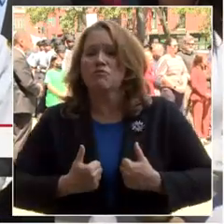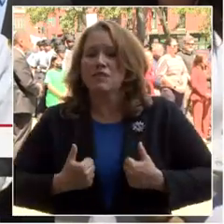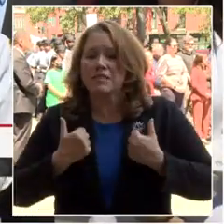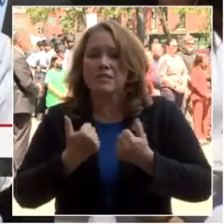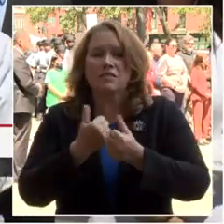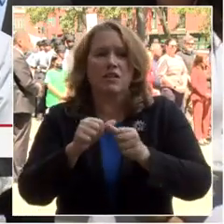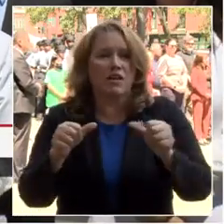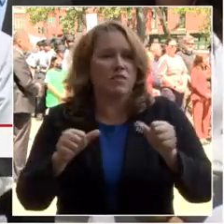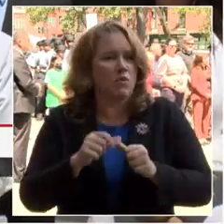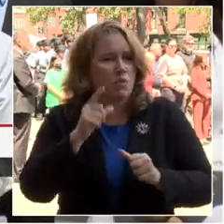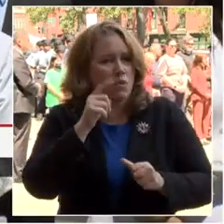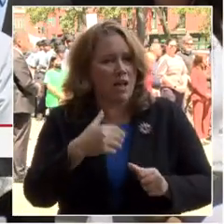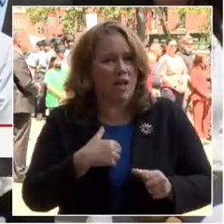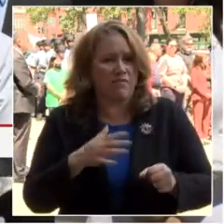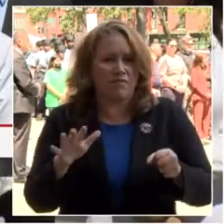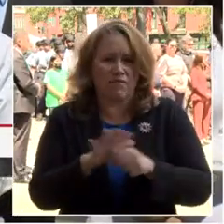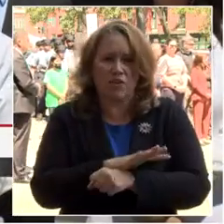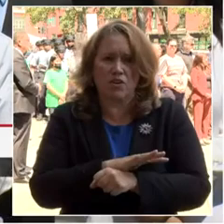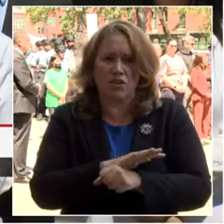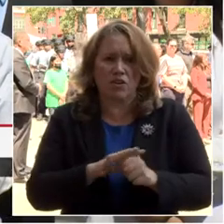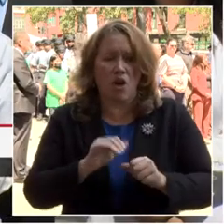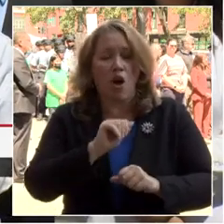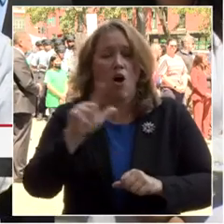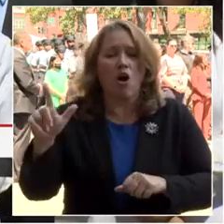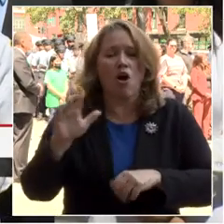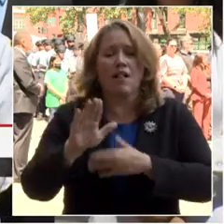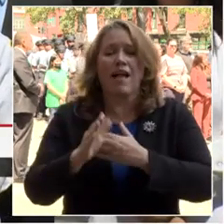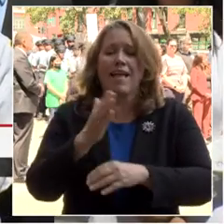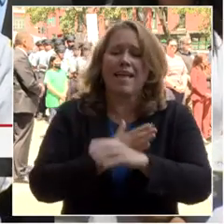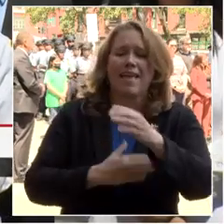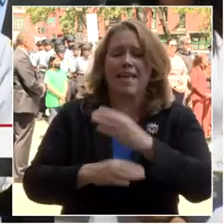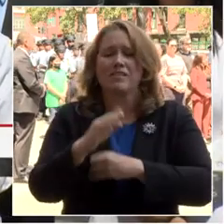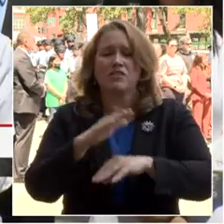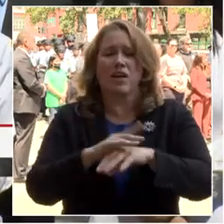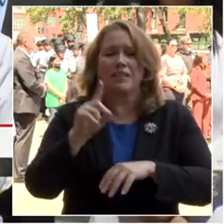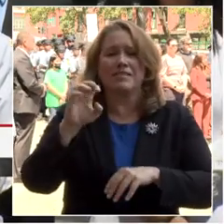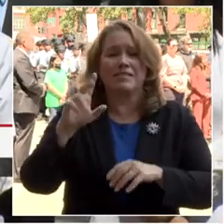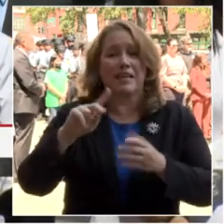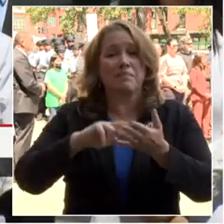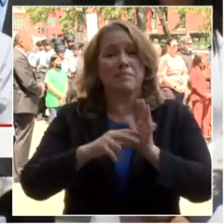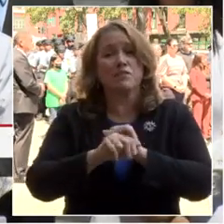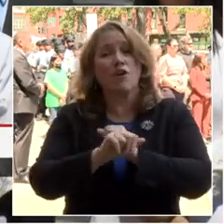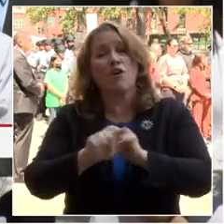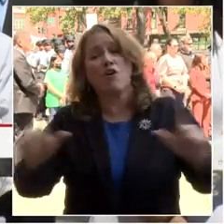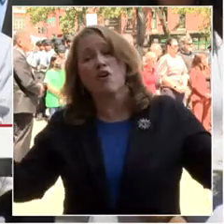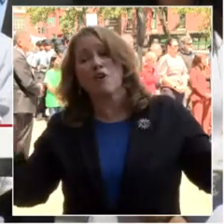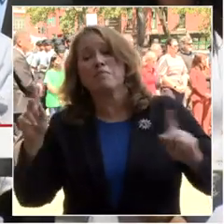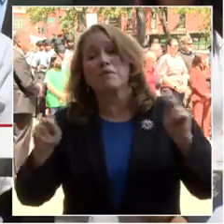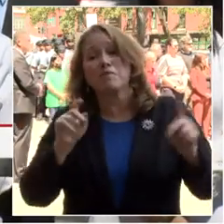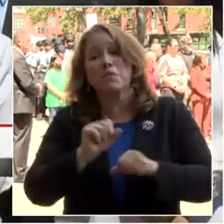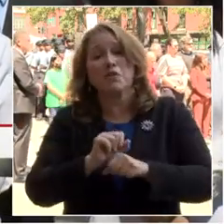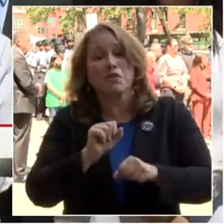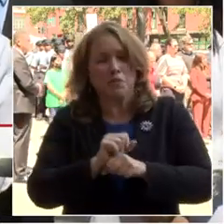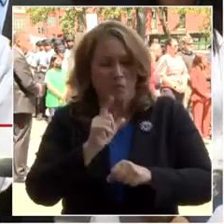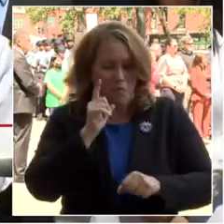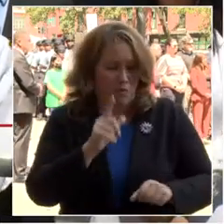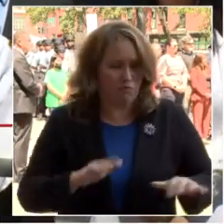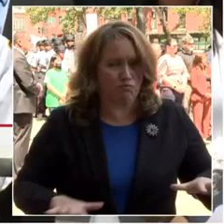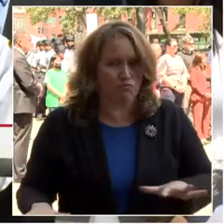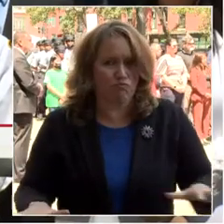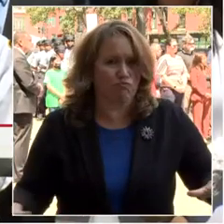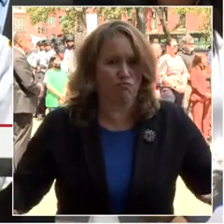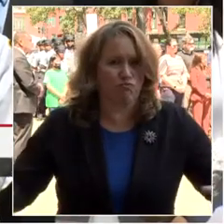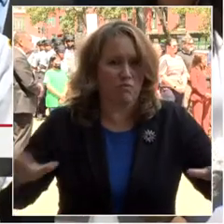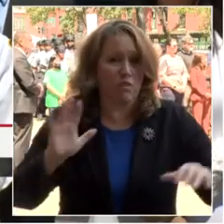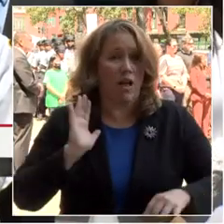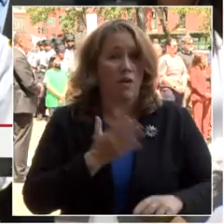all hands on deck, for our violence interrupters to support the community. And we are connecting with our people of promise that we've talked to you